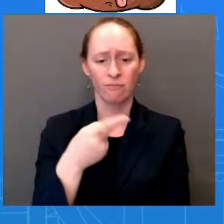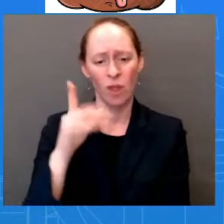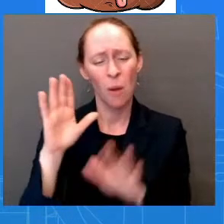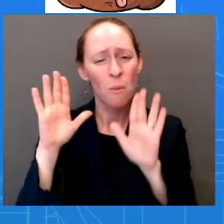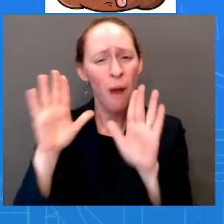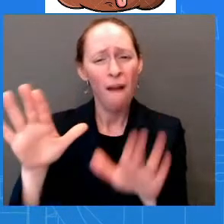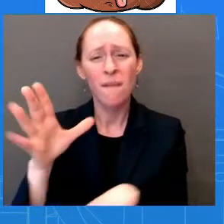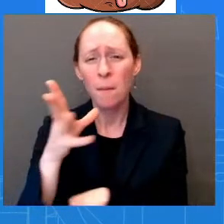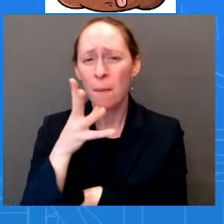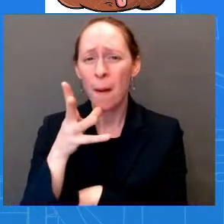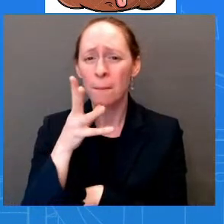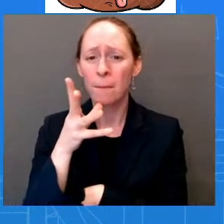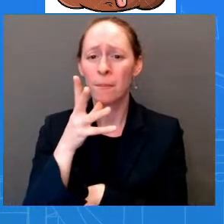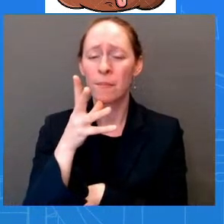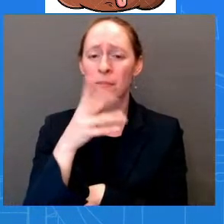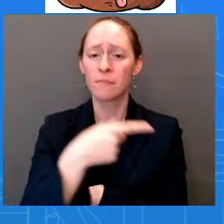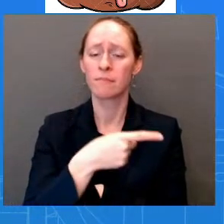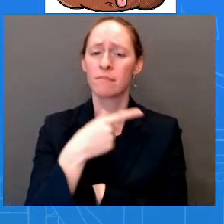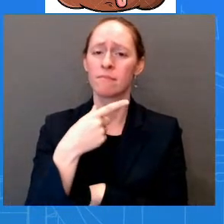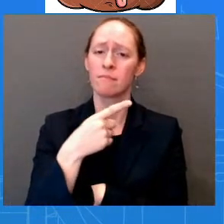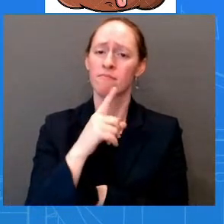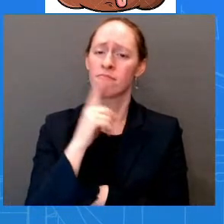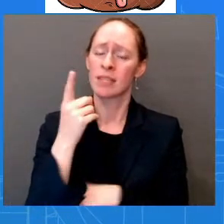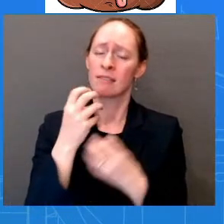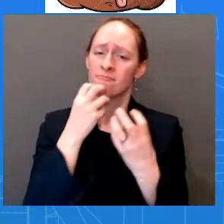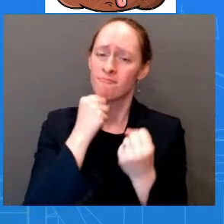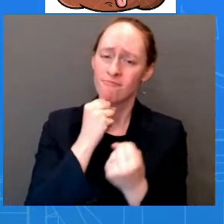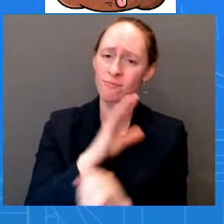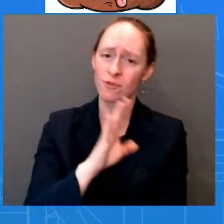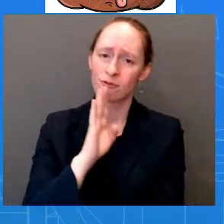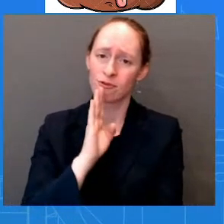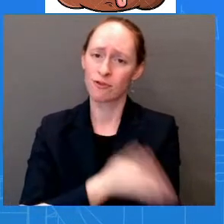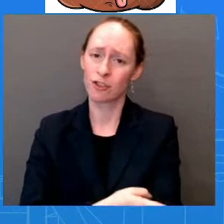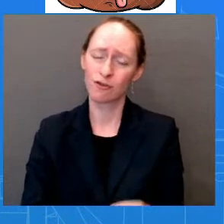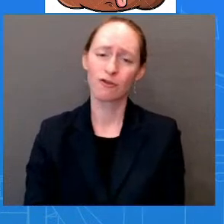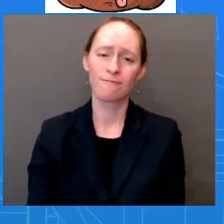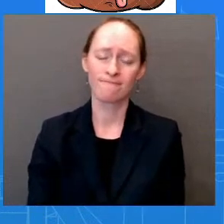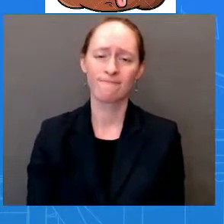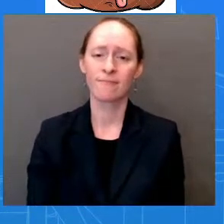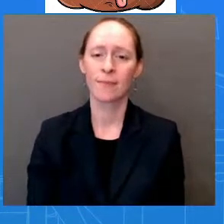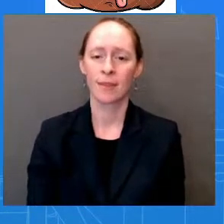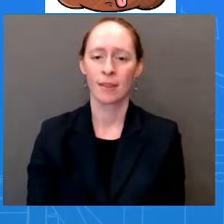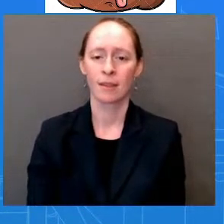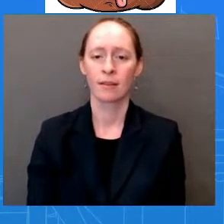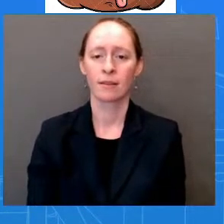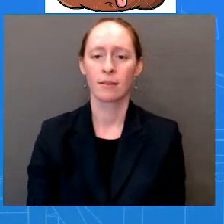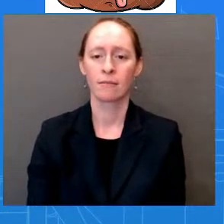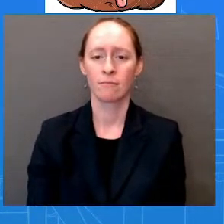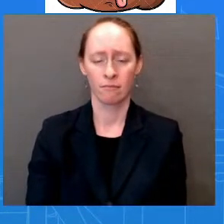about the hole that will exist for their family this Thanksgiving and forever after.